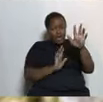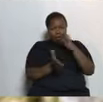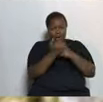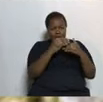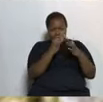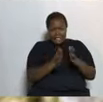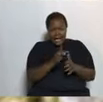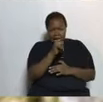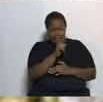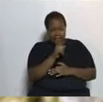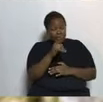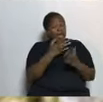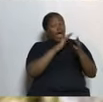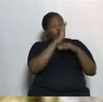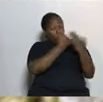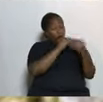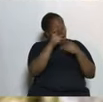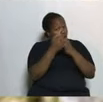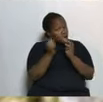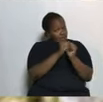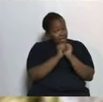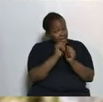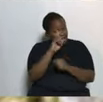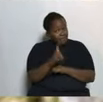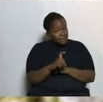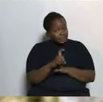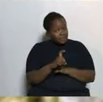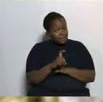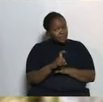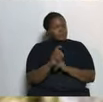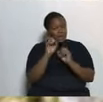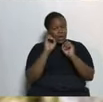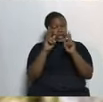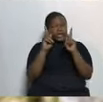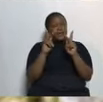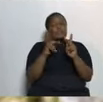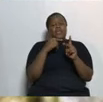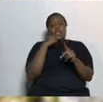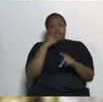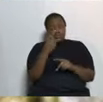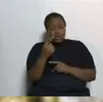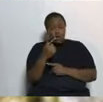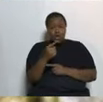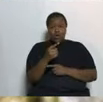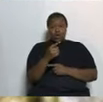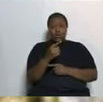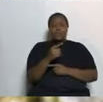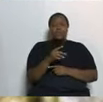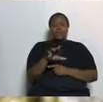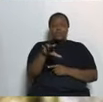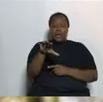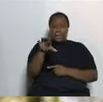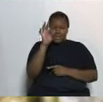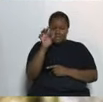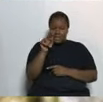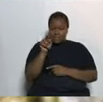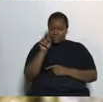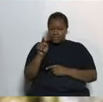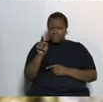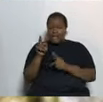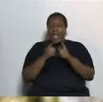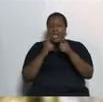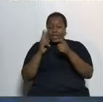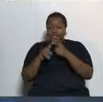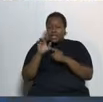with me? Are we together? All right. Okay. So they take this bowl and they take